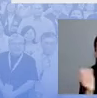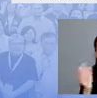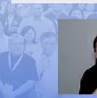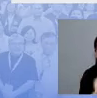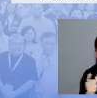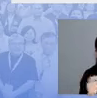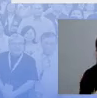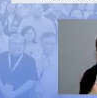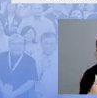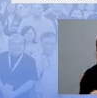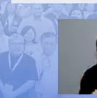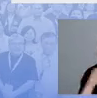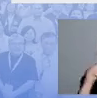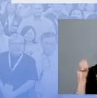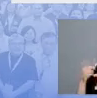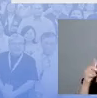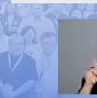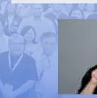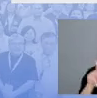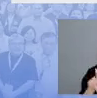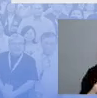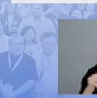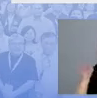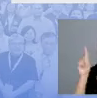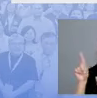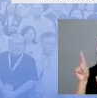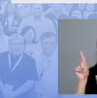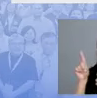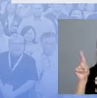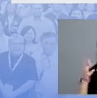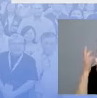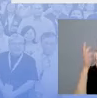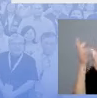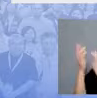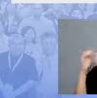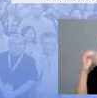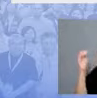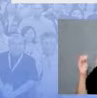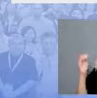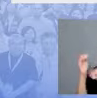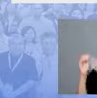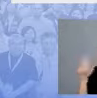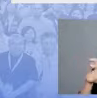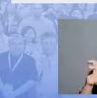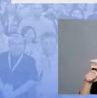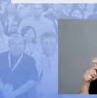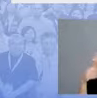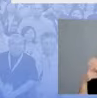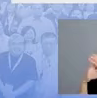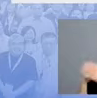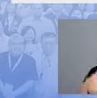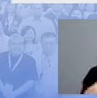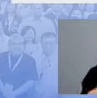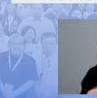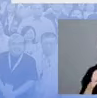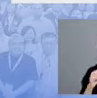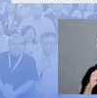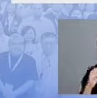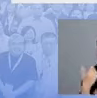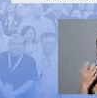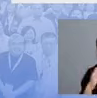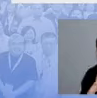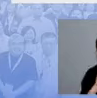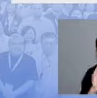taken up at the policy recommendation level at the ministries and so on. So we are actually getting